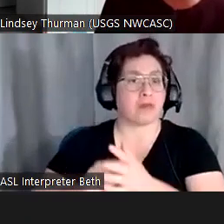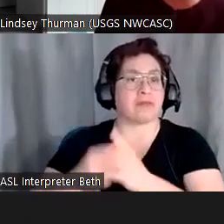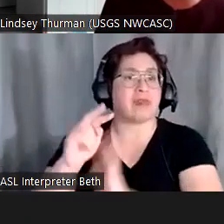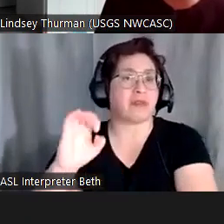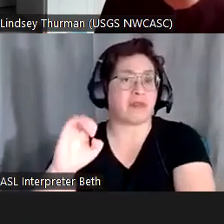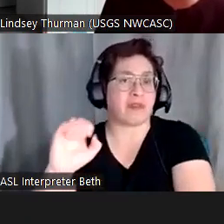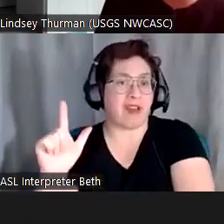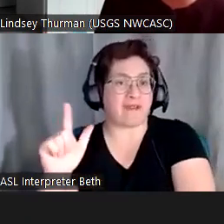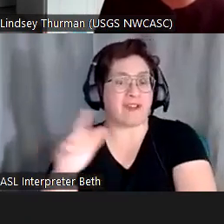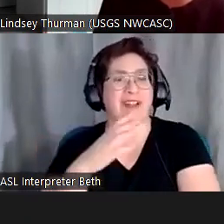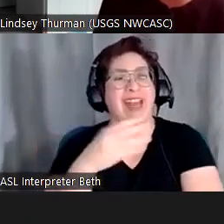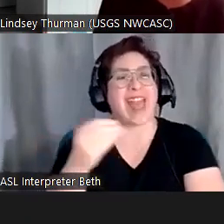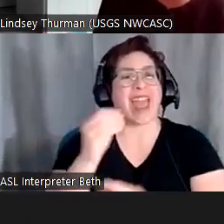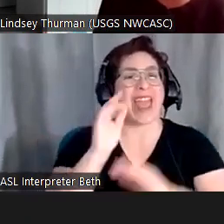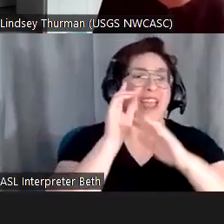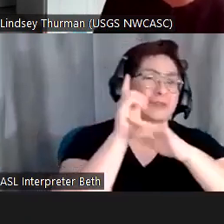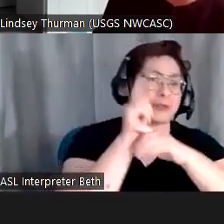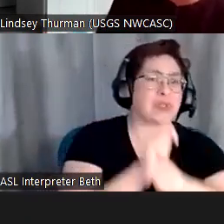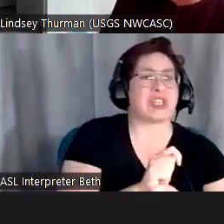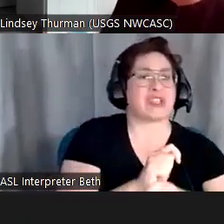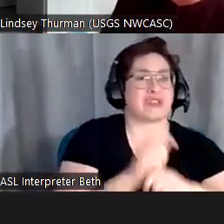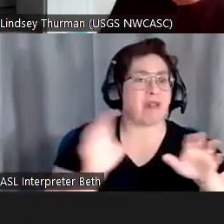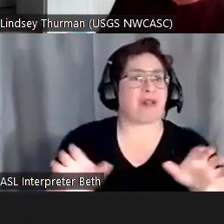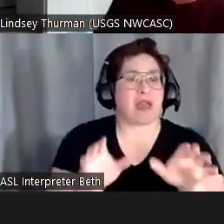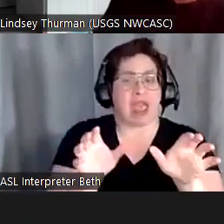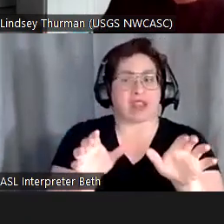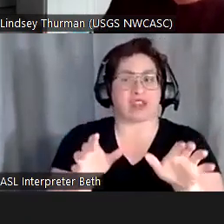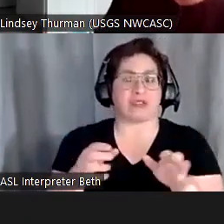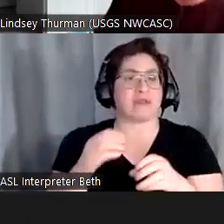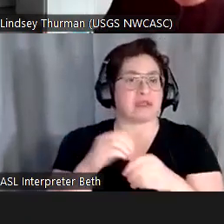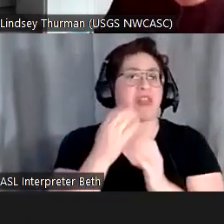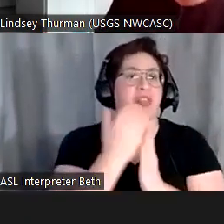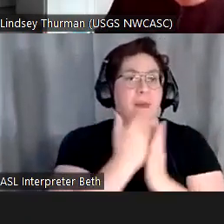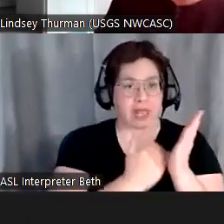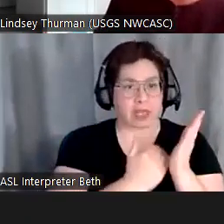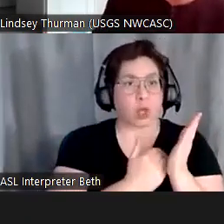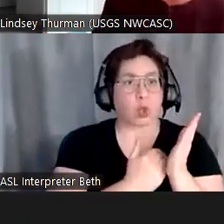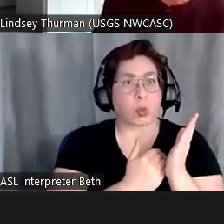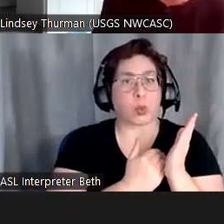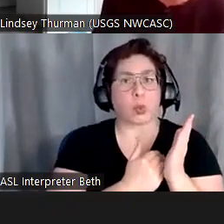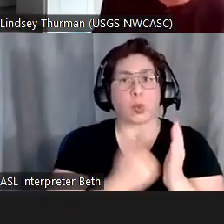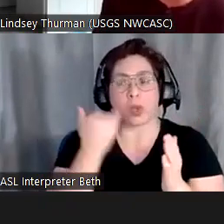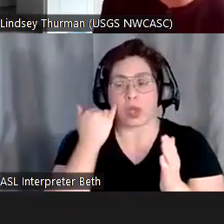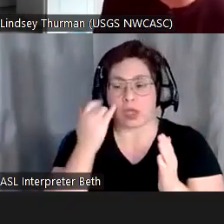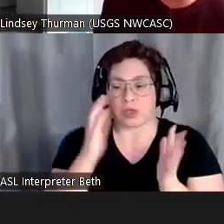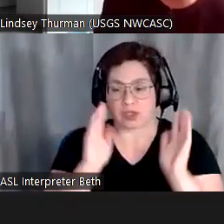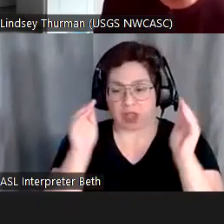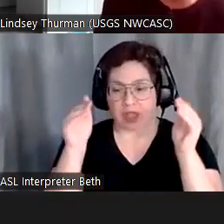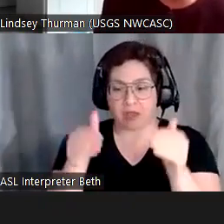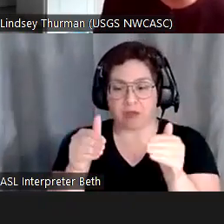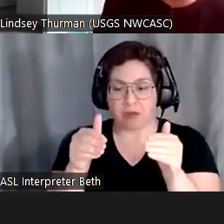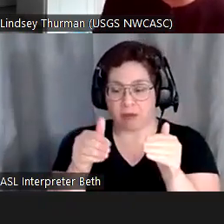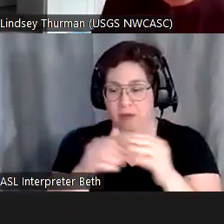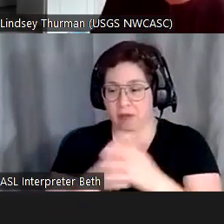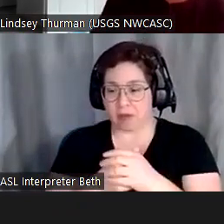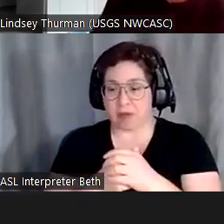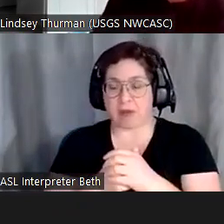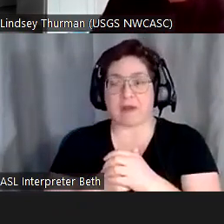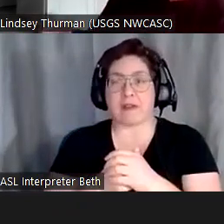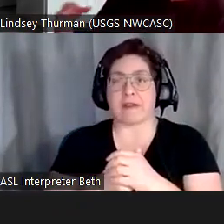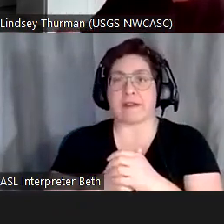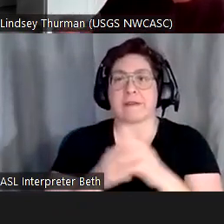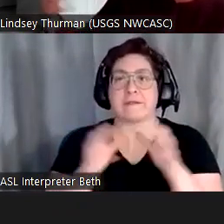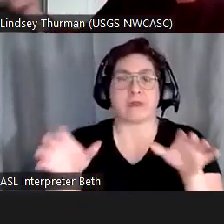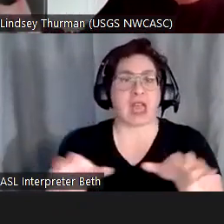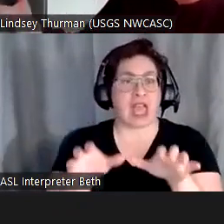traditional actions in our menu. And so, if you hone in on this connectivity one,